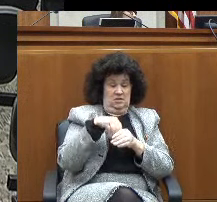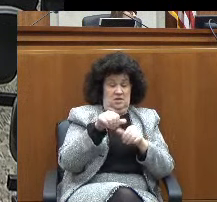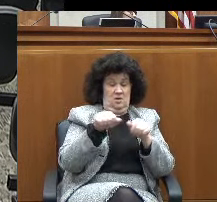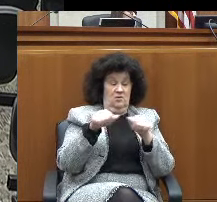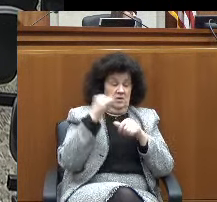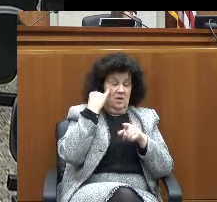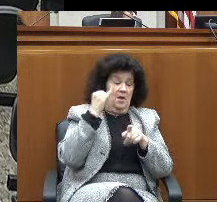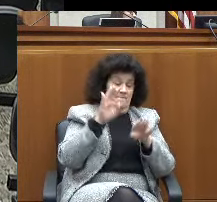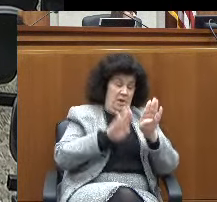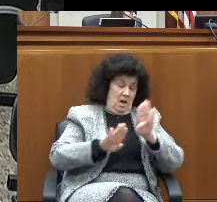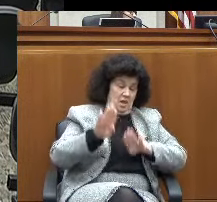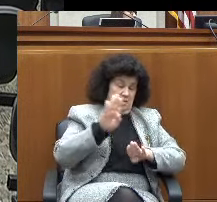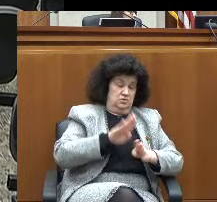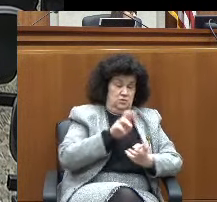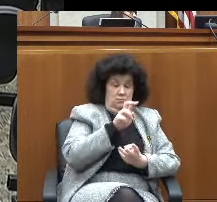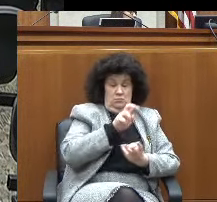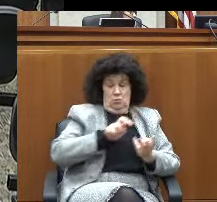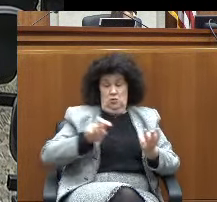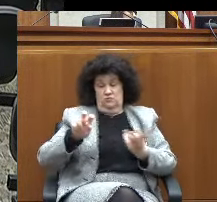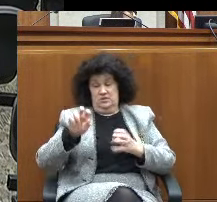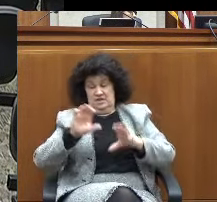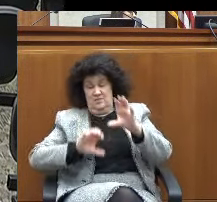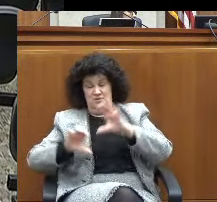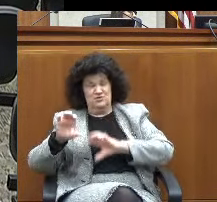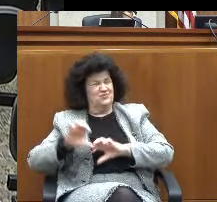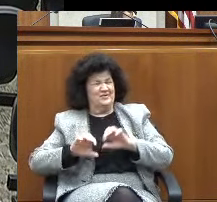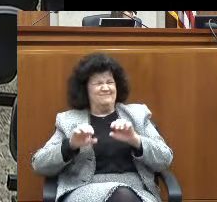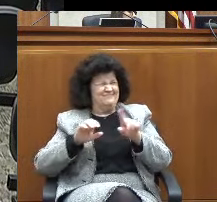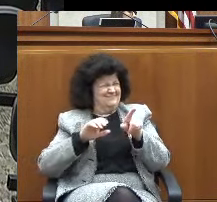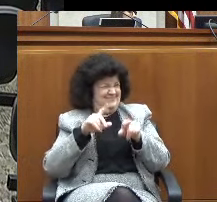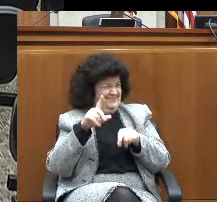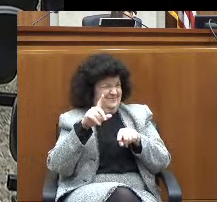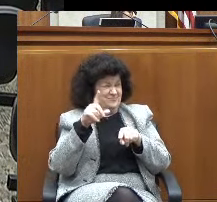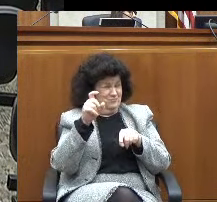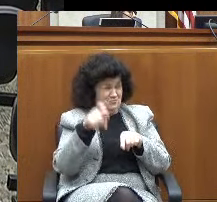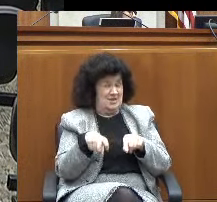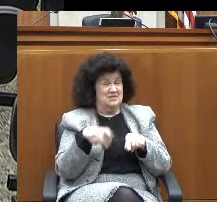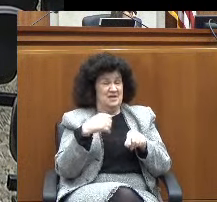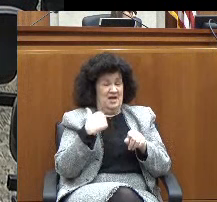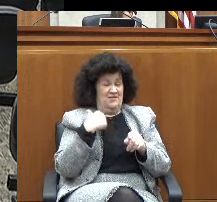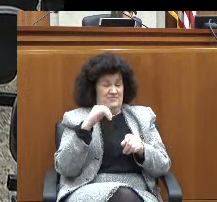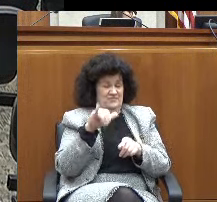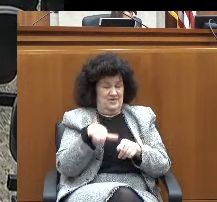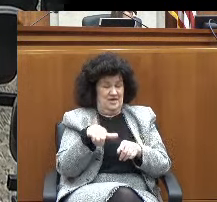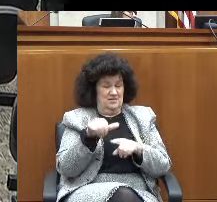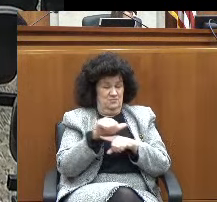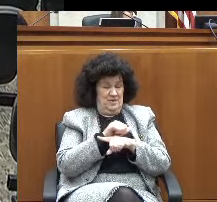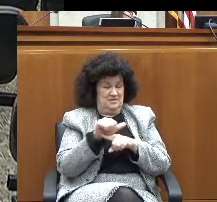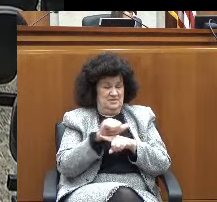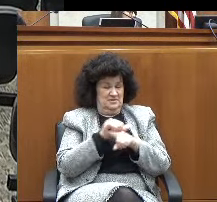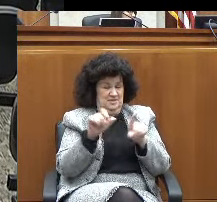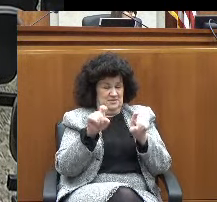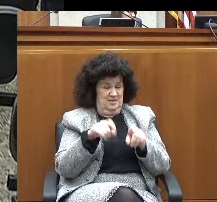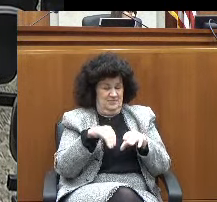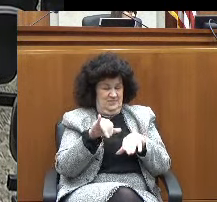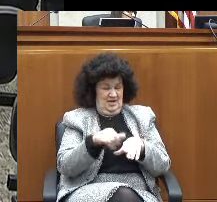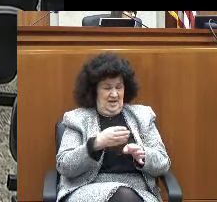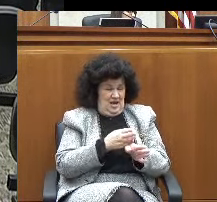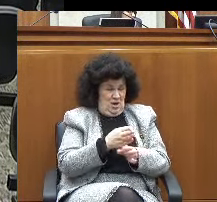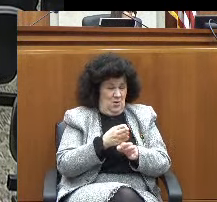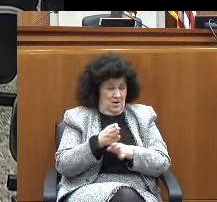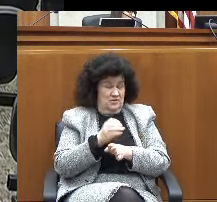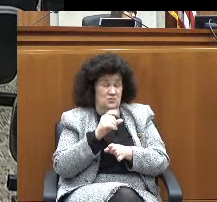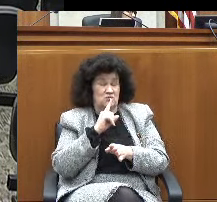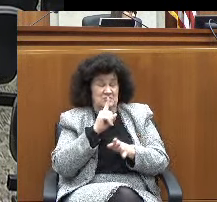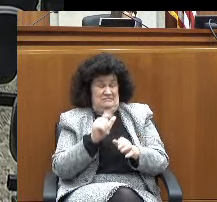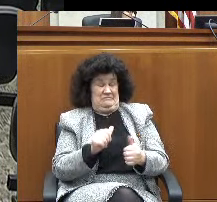Let's say biology to chemistry. You can't just do that. You have to have that praxis exam in that content area. So it makes it